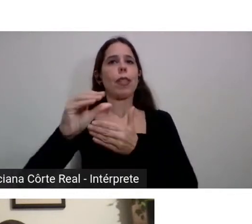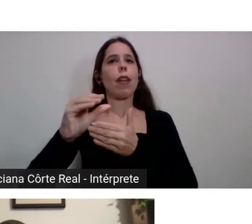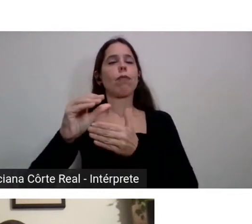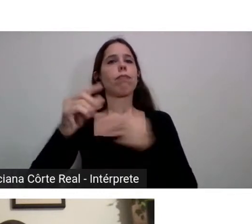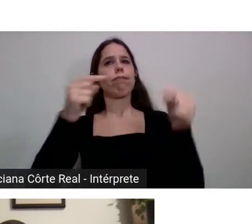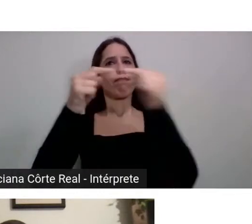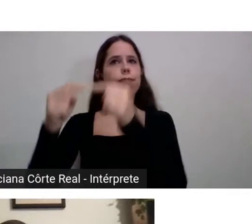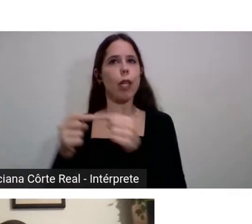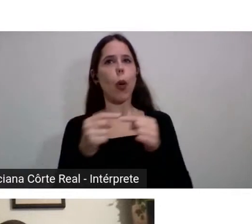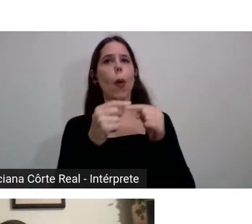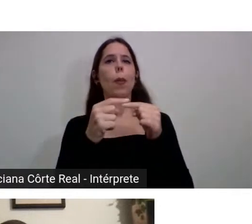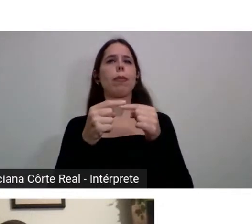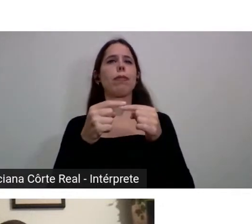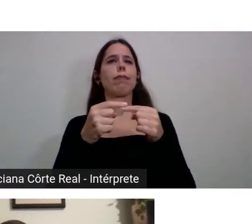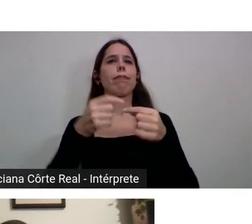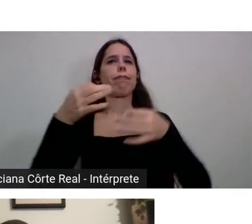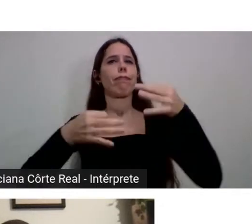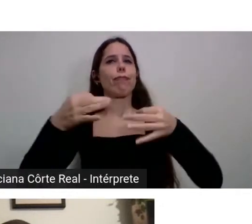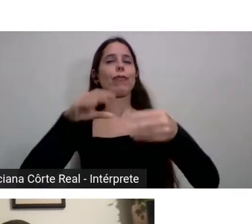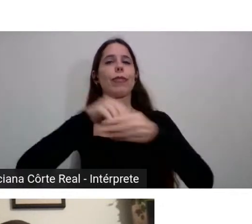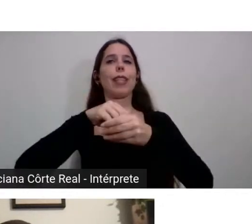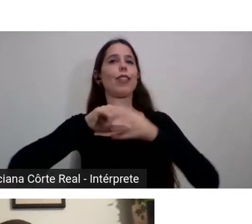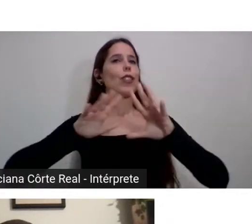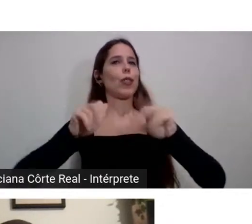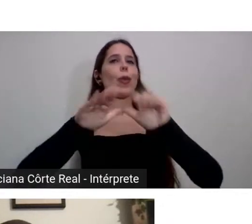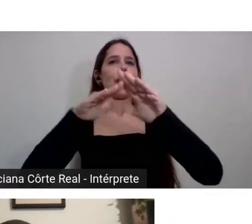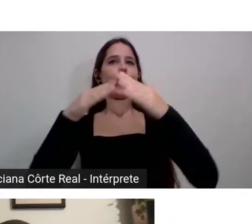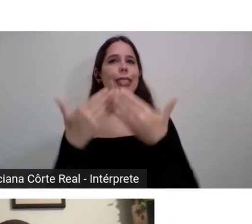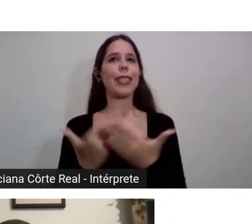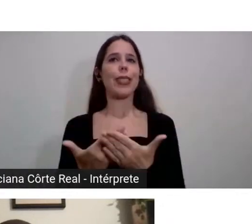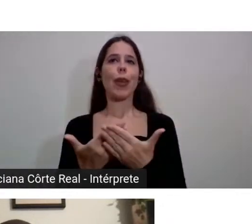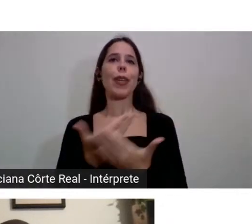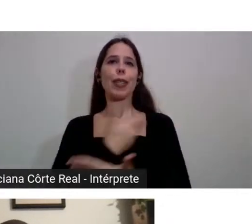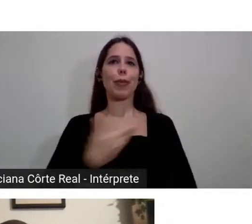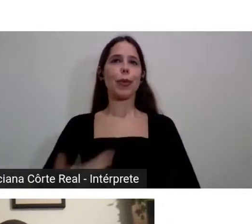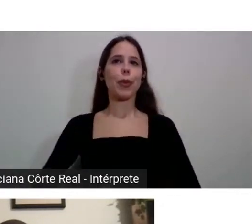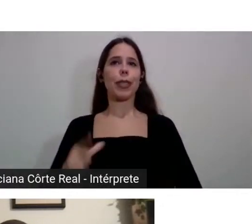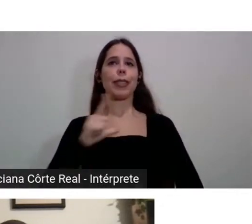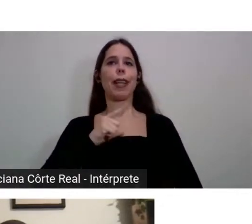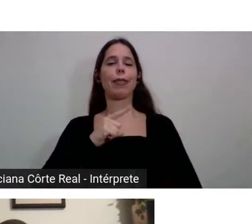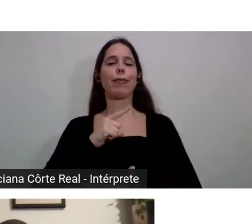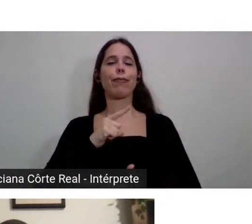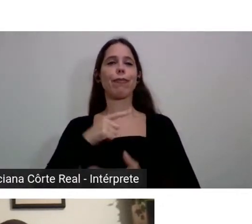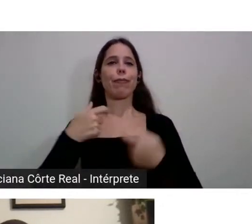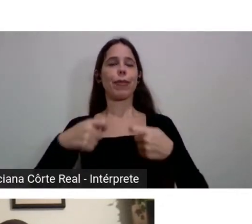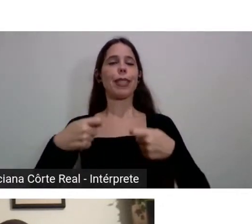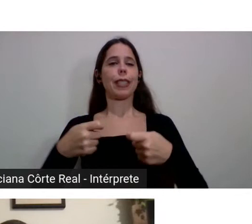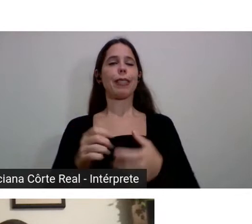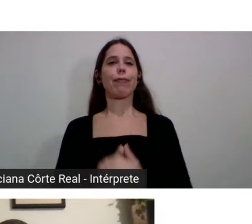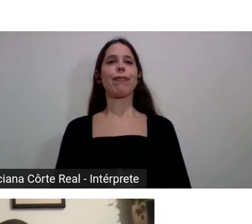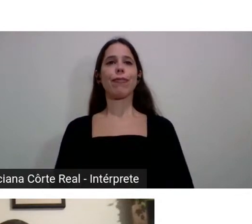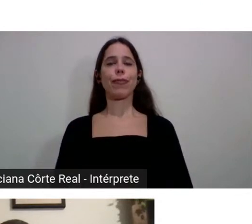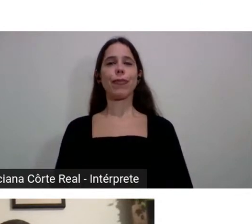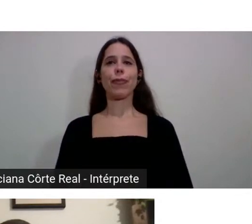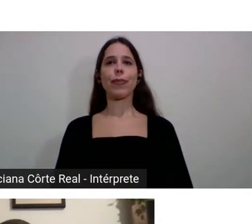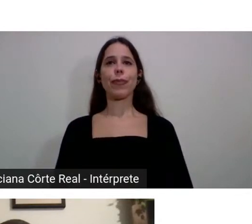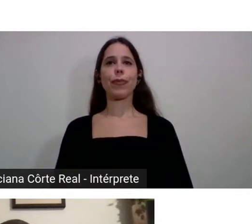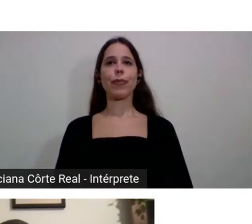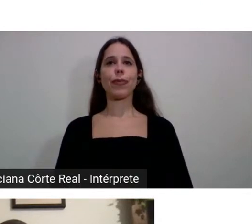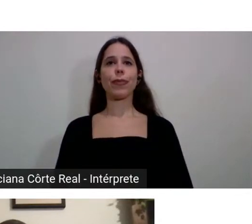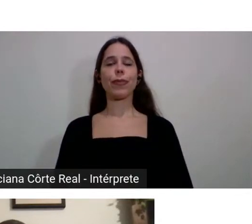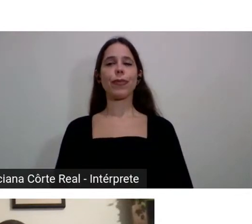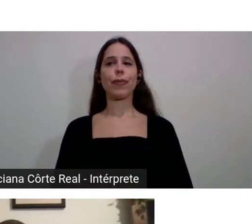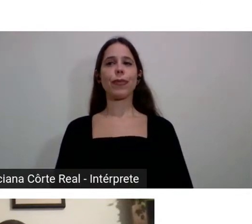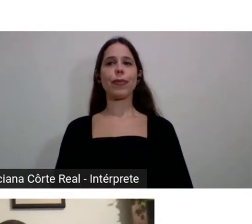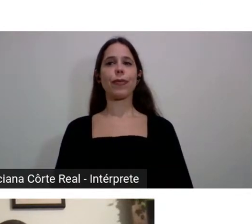nossas escolas públicas. She said that she's sure that these discussions will promote more